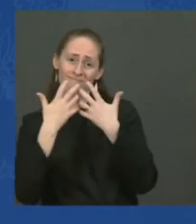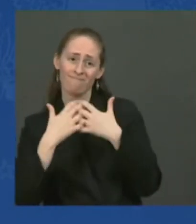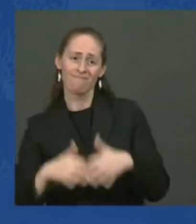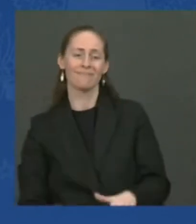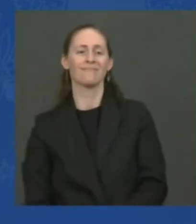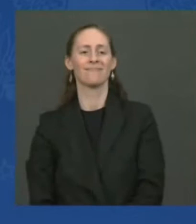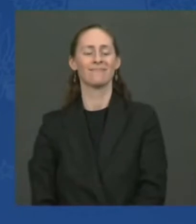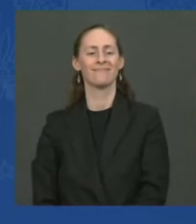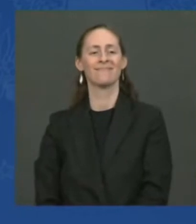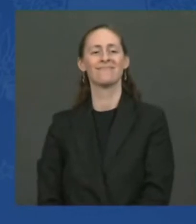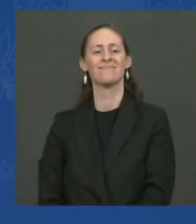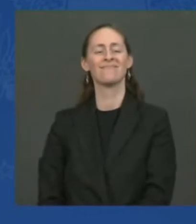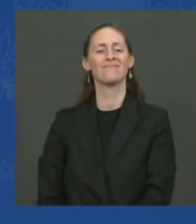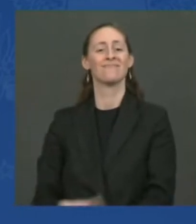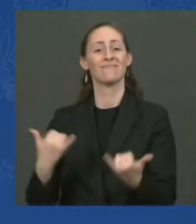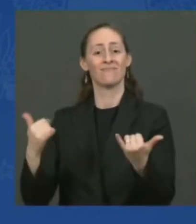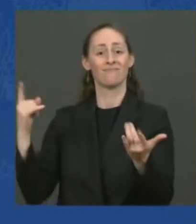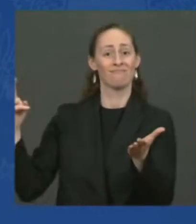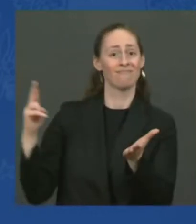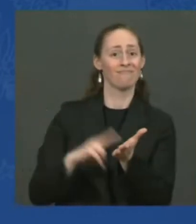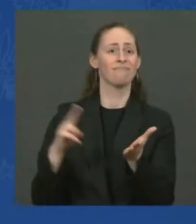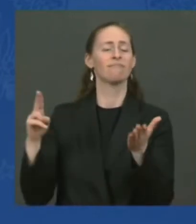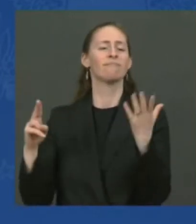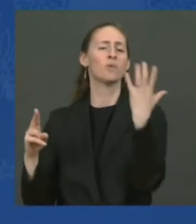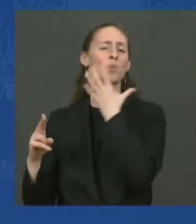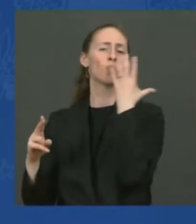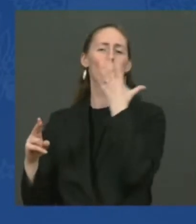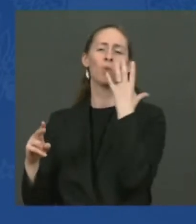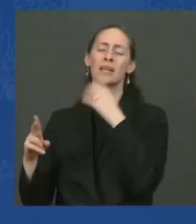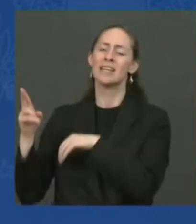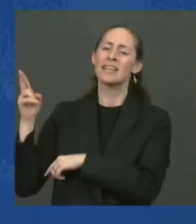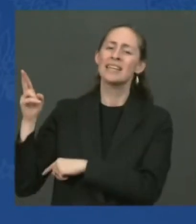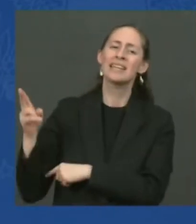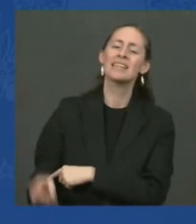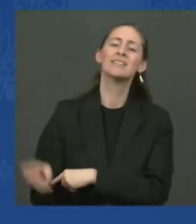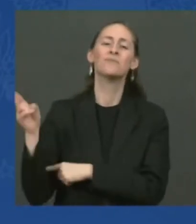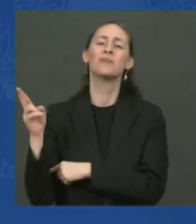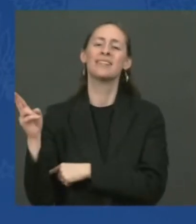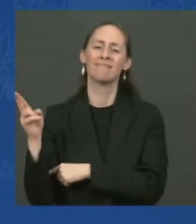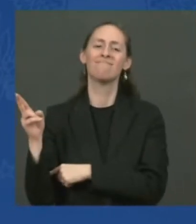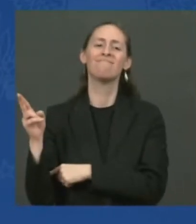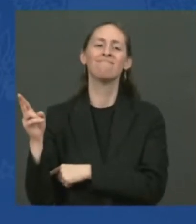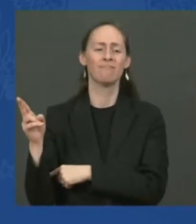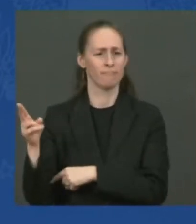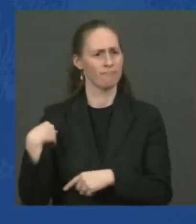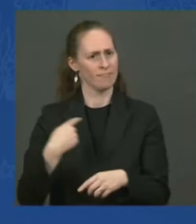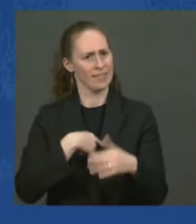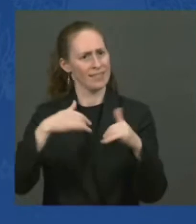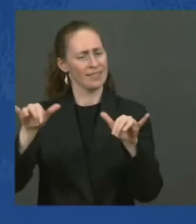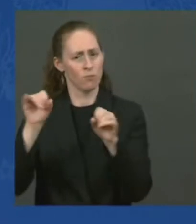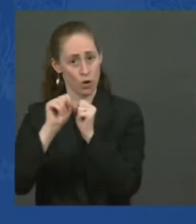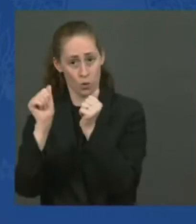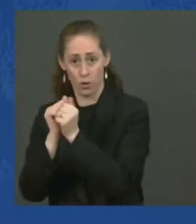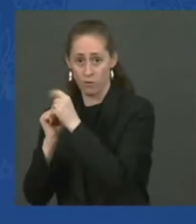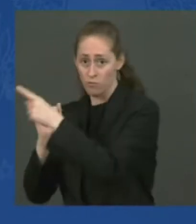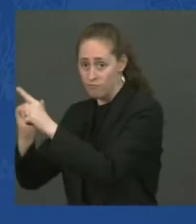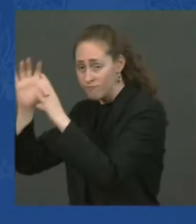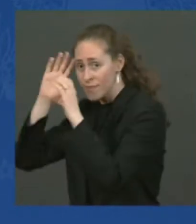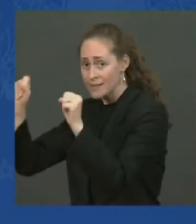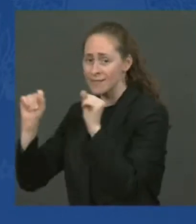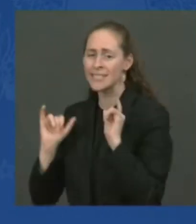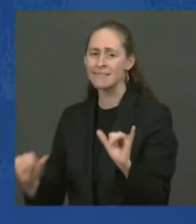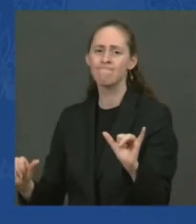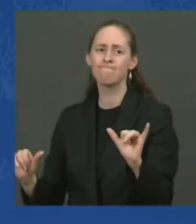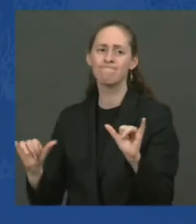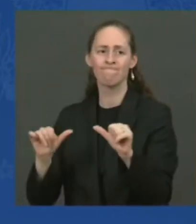a major and historic step forward, and we will keep working with you, Mr. President, to build on today's